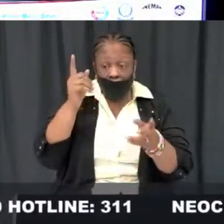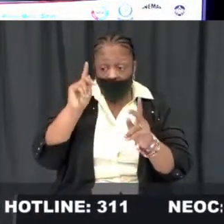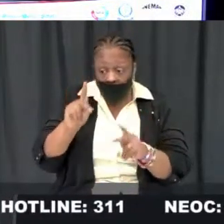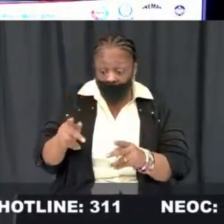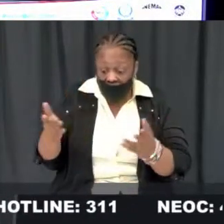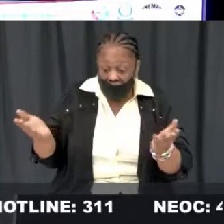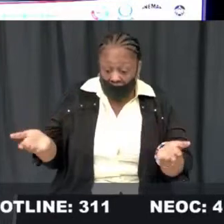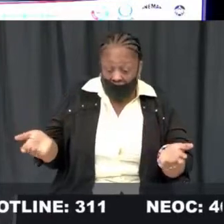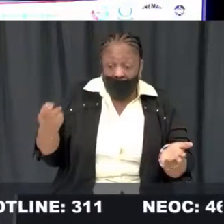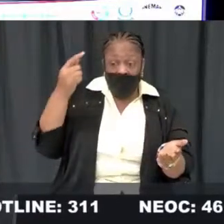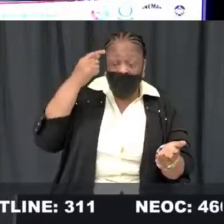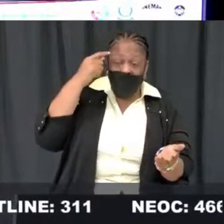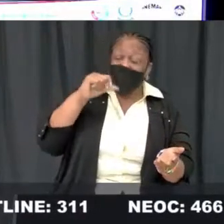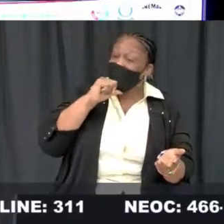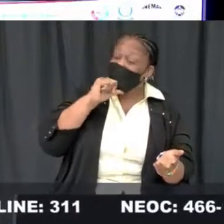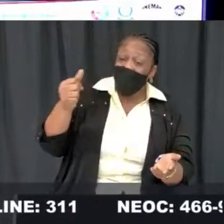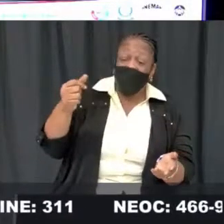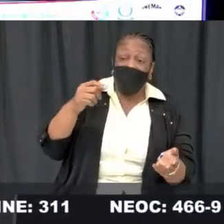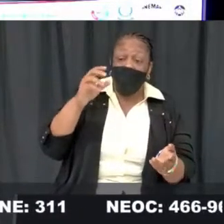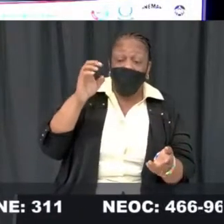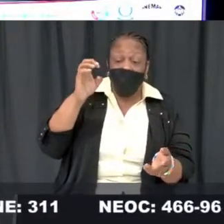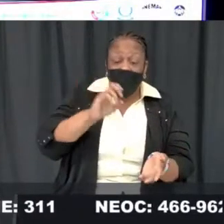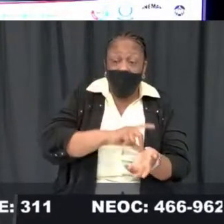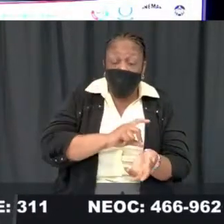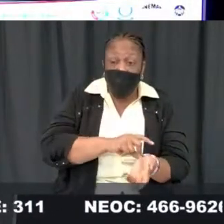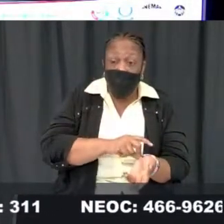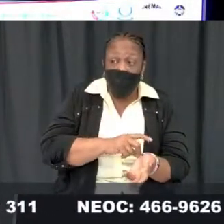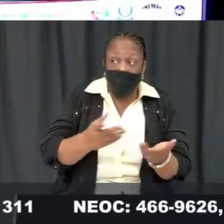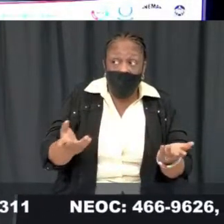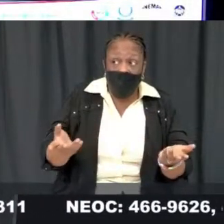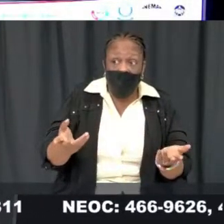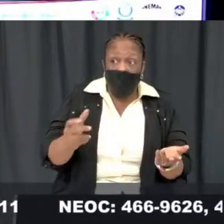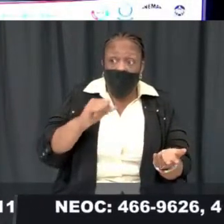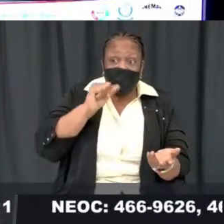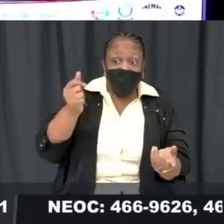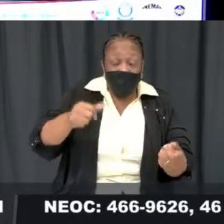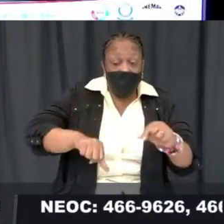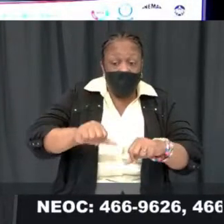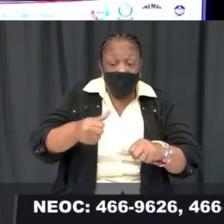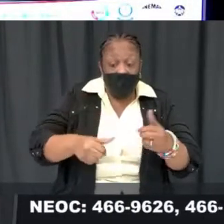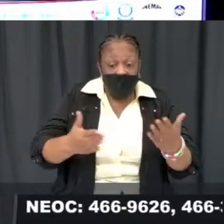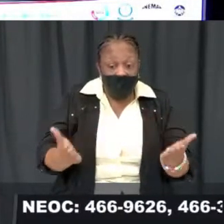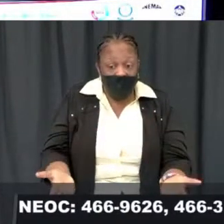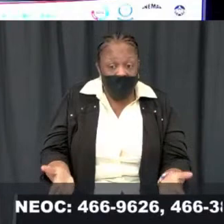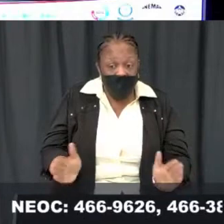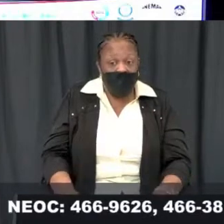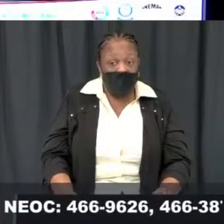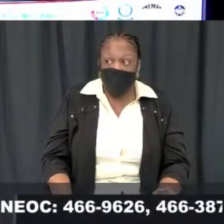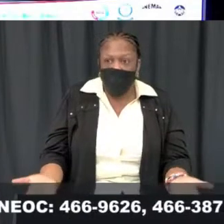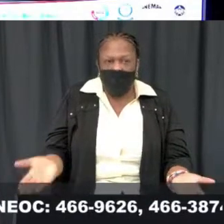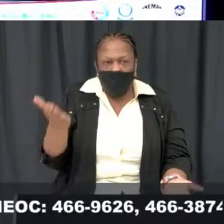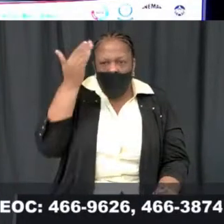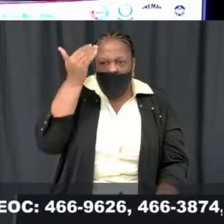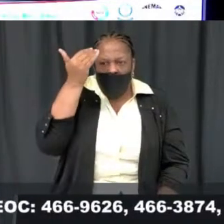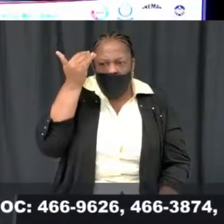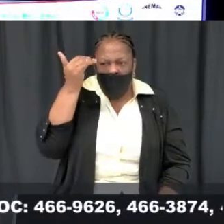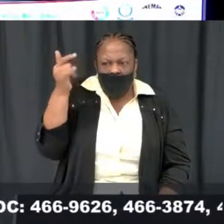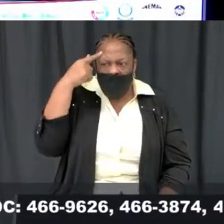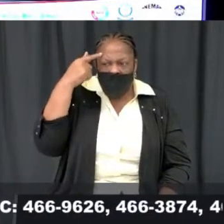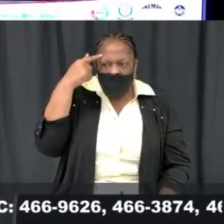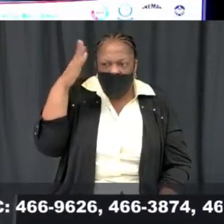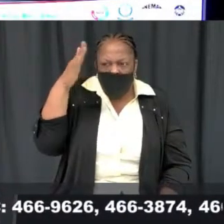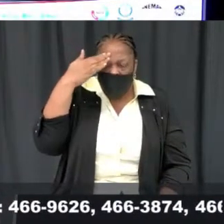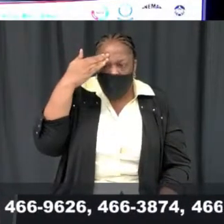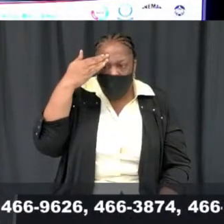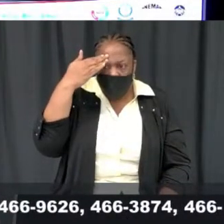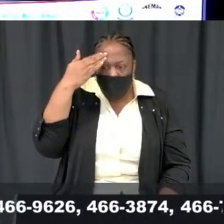scientists, world scientists, working on vaccines and vaccines science, and have come up